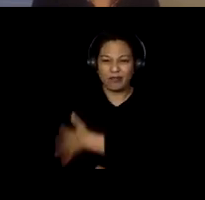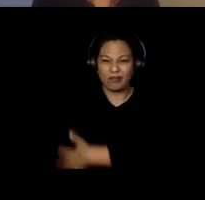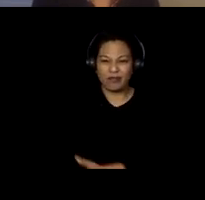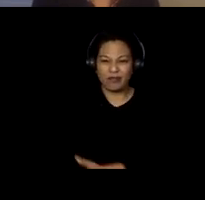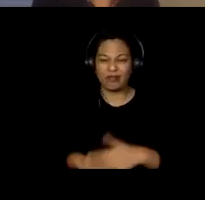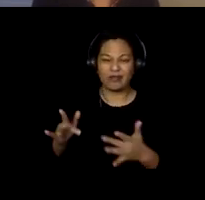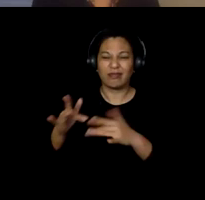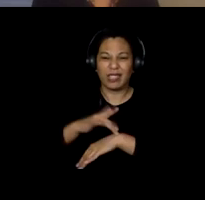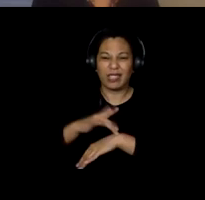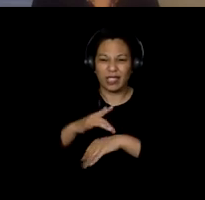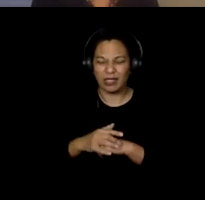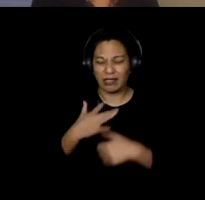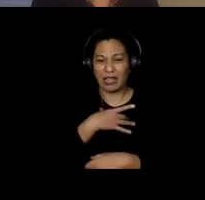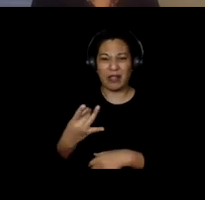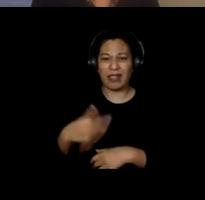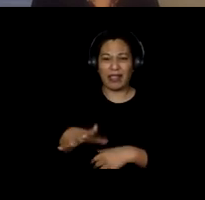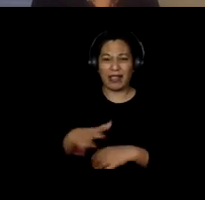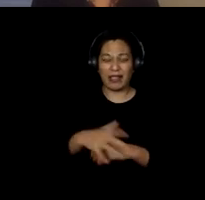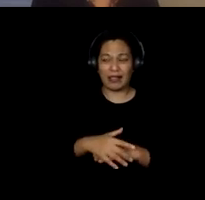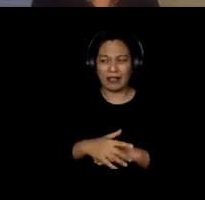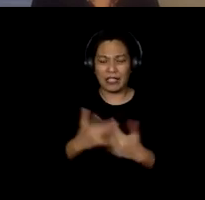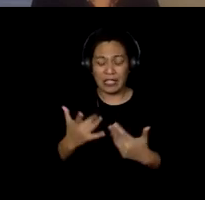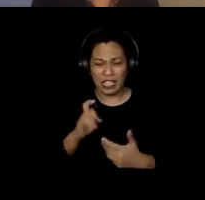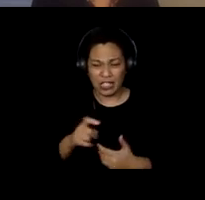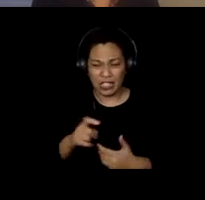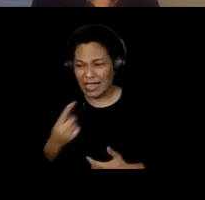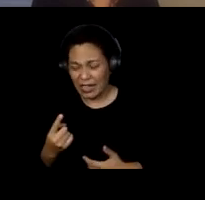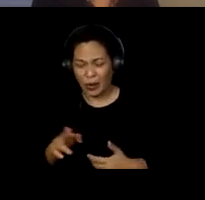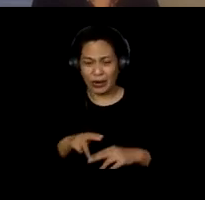it. Choose to stay calm, speak up, or take action.